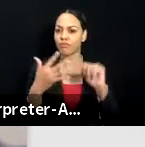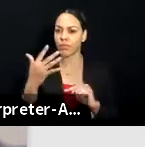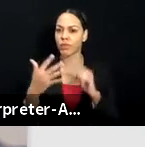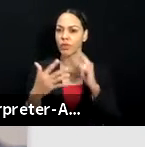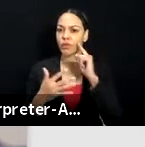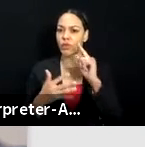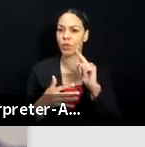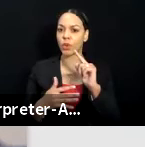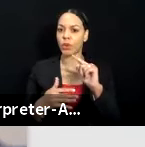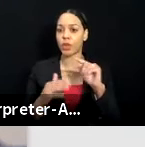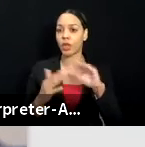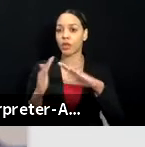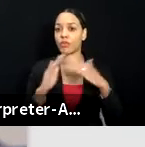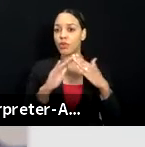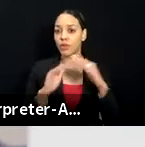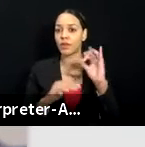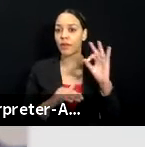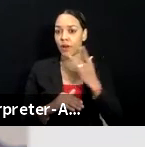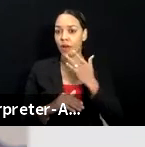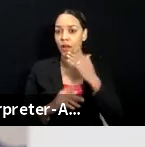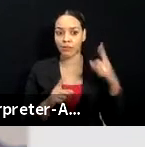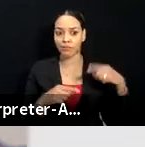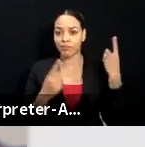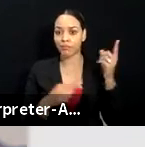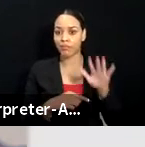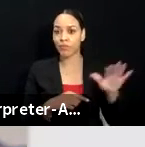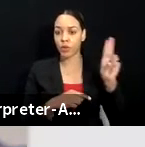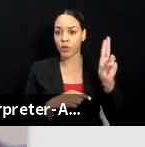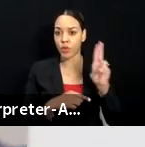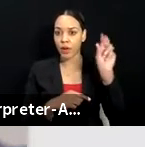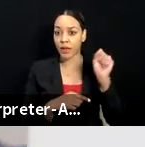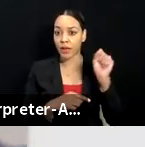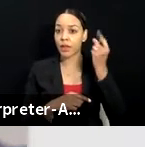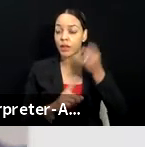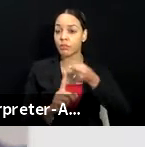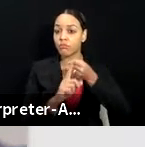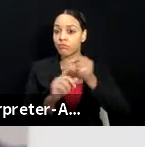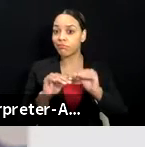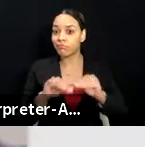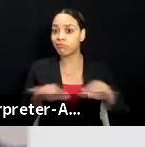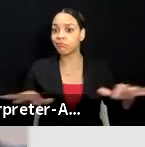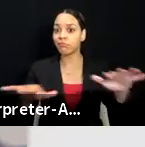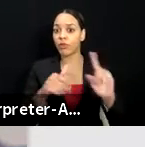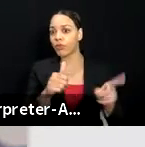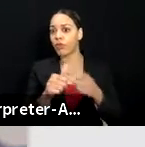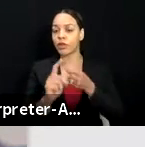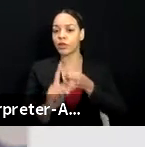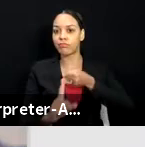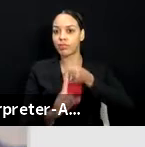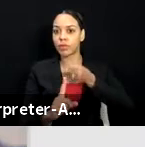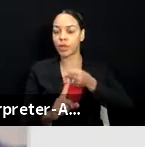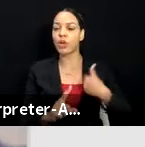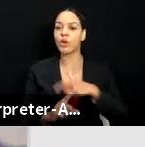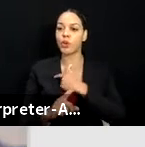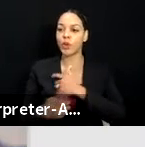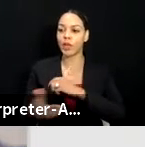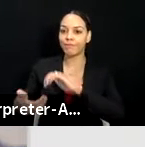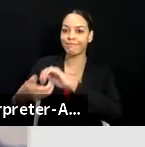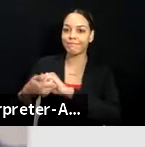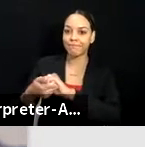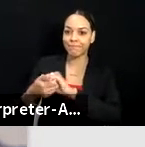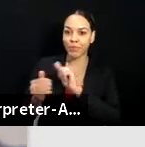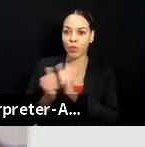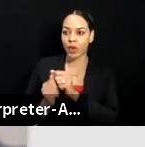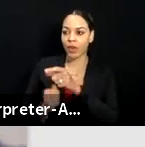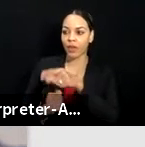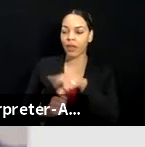to our communities of color here in this nation. And when the pandemic first hit, we joined together, the partners